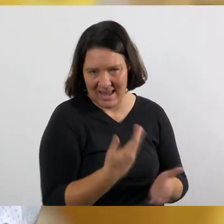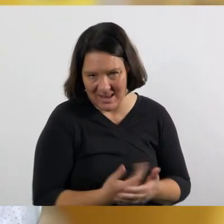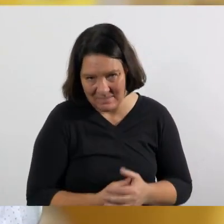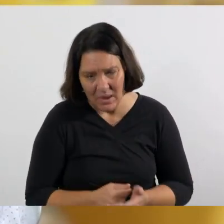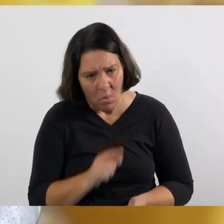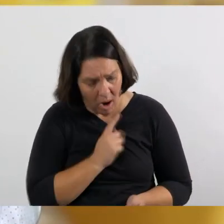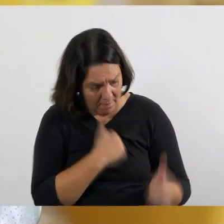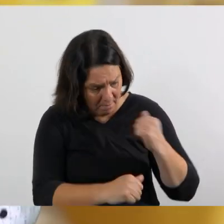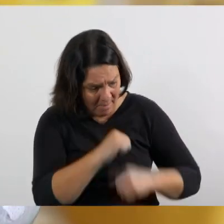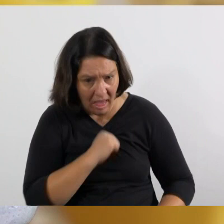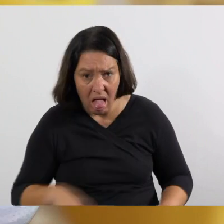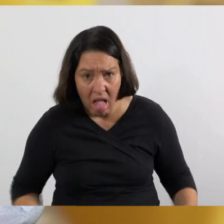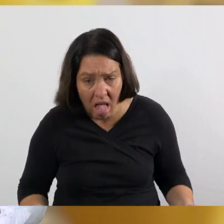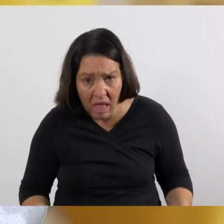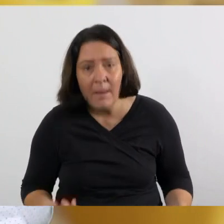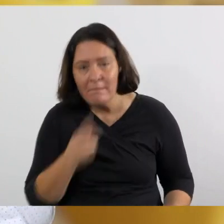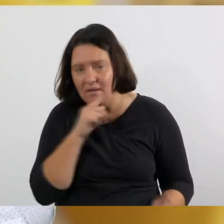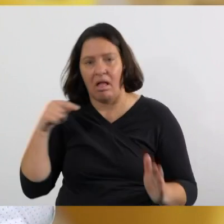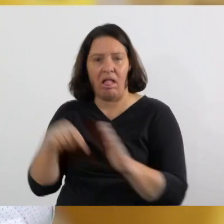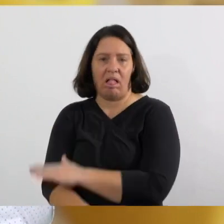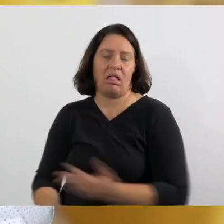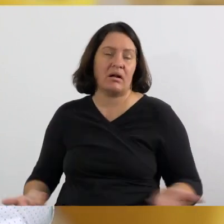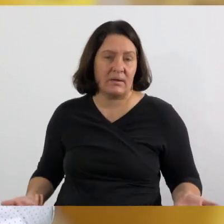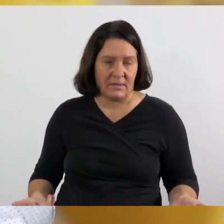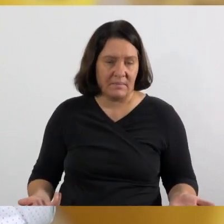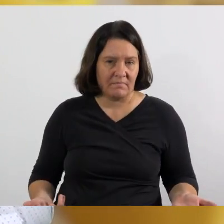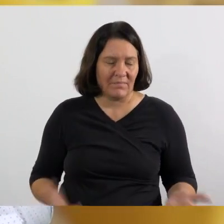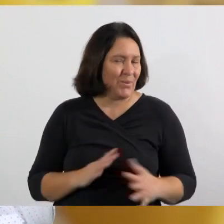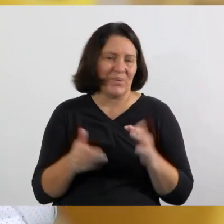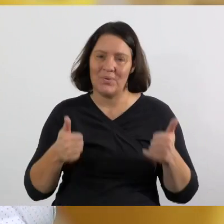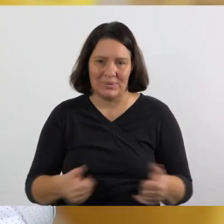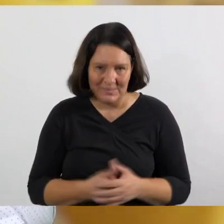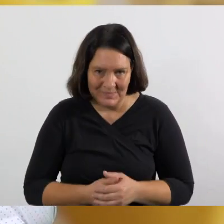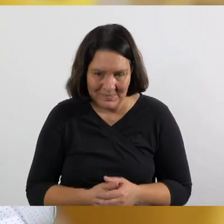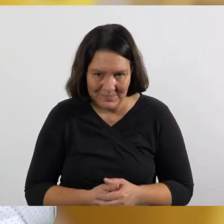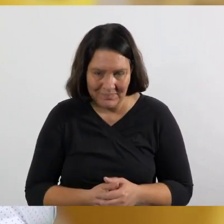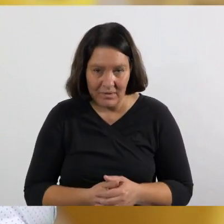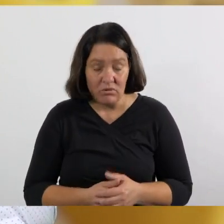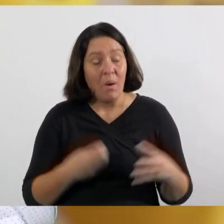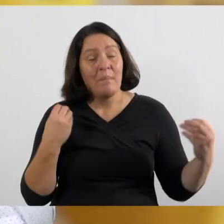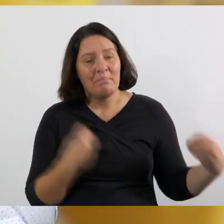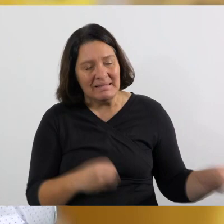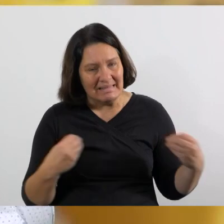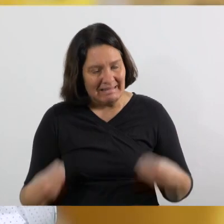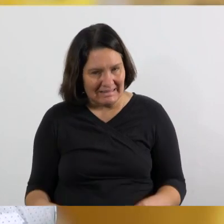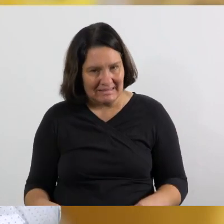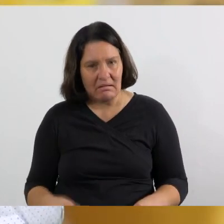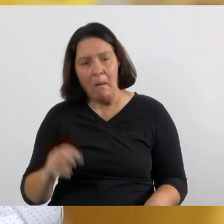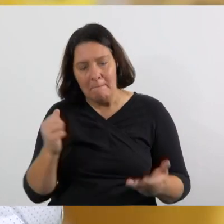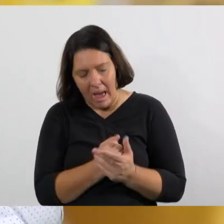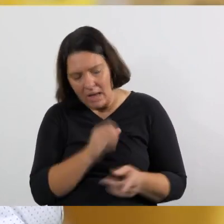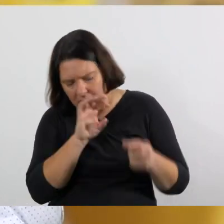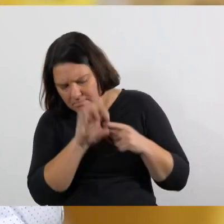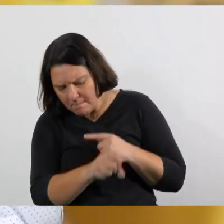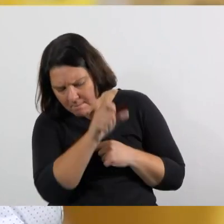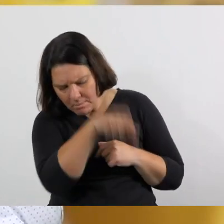pay back the money, and yet we are selling goods to them. That is not good for any business. So a business, number one, needs